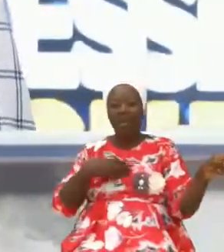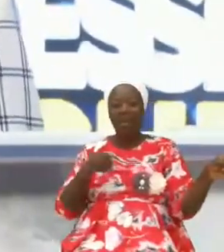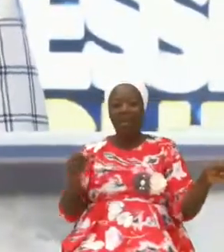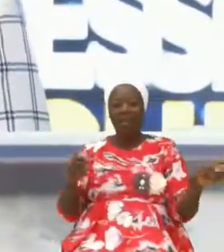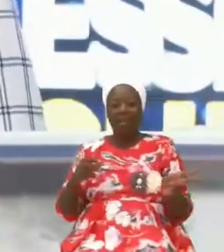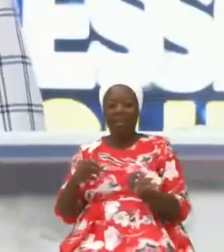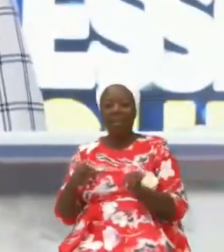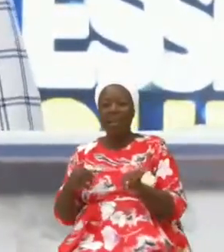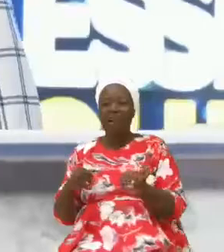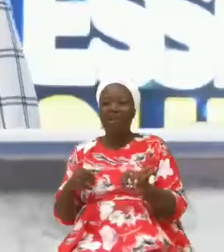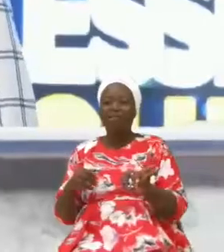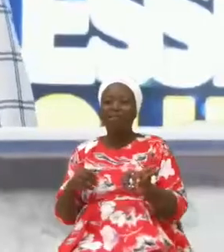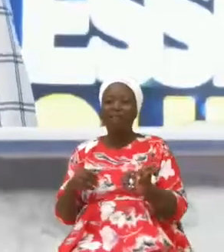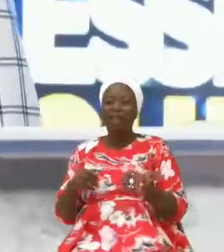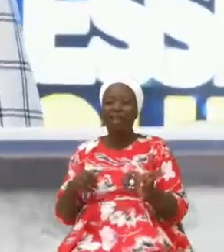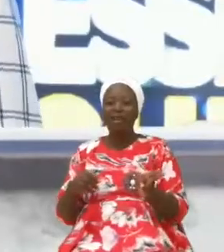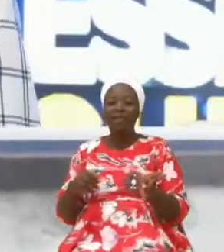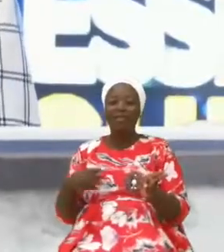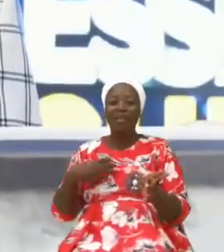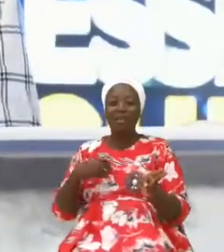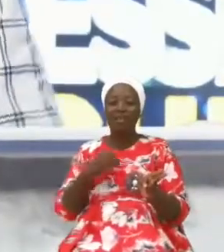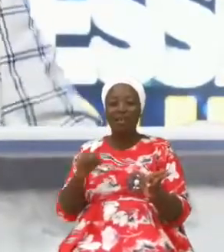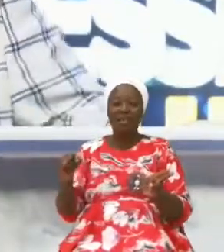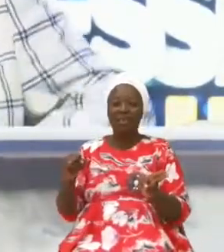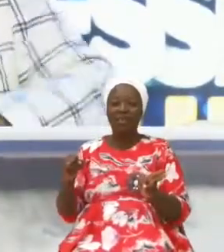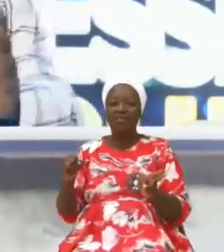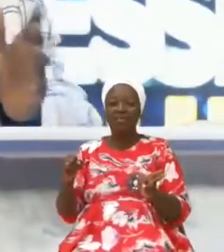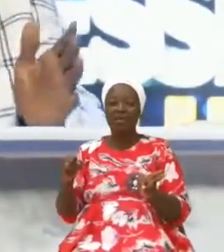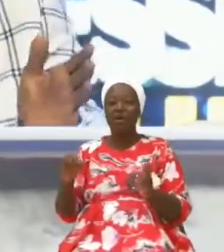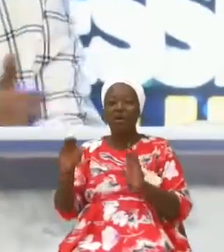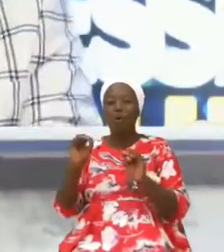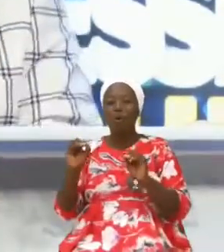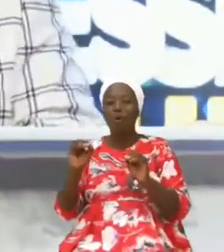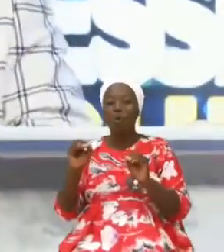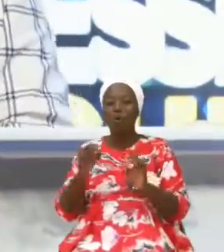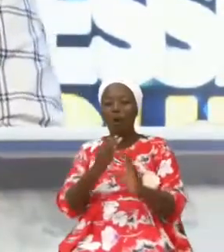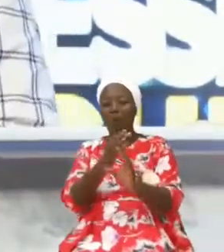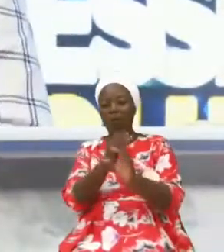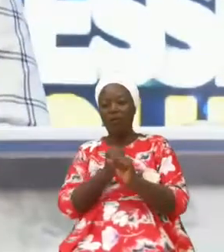H, healing. O, obtainment of